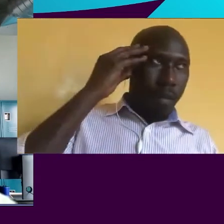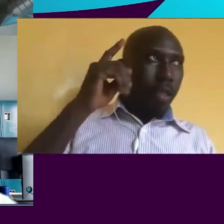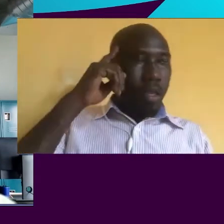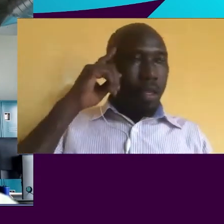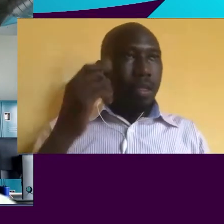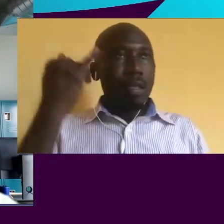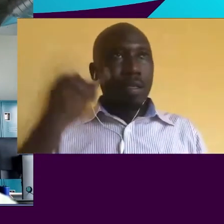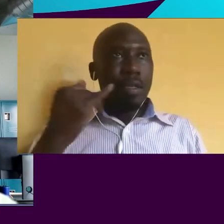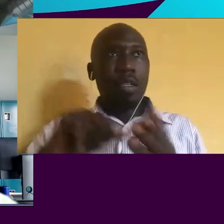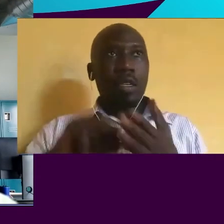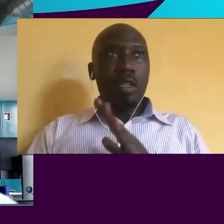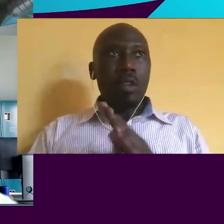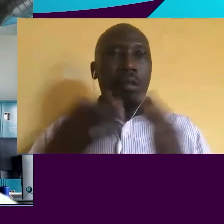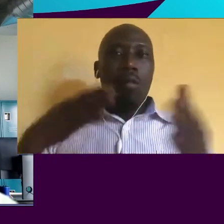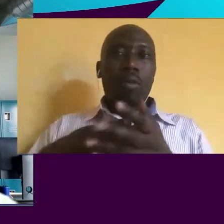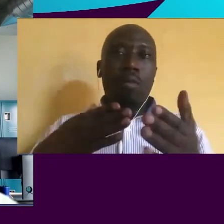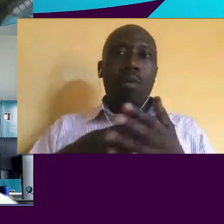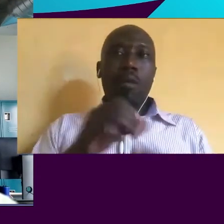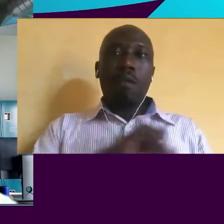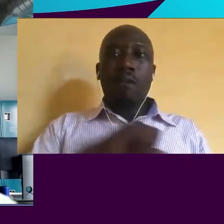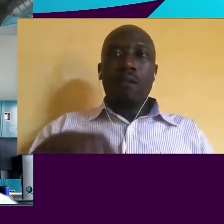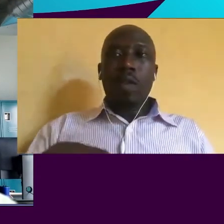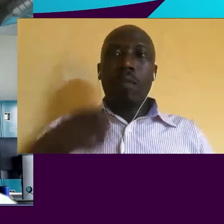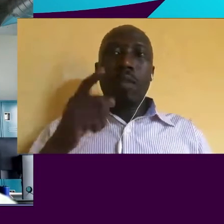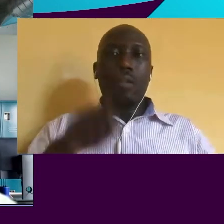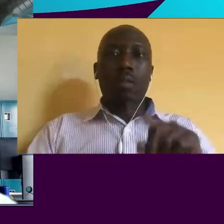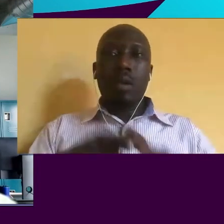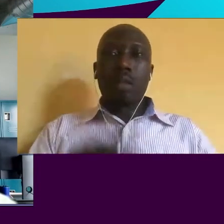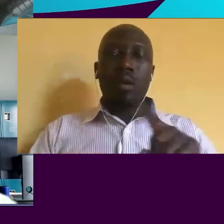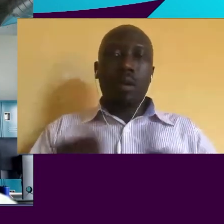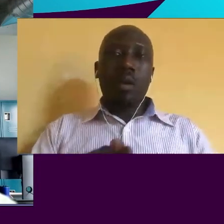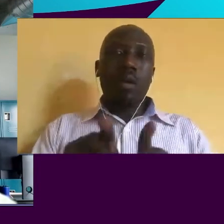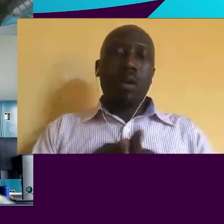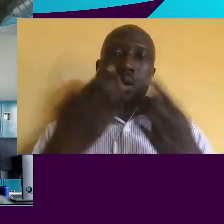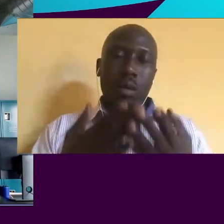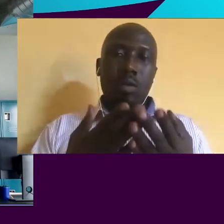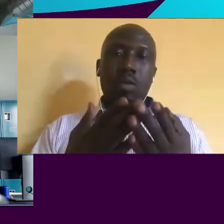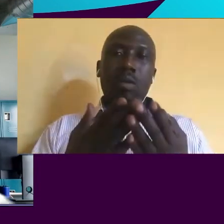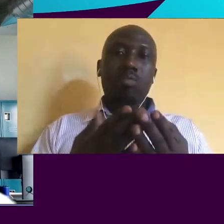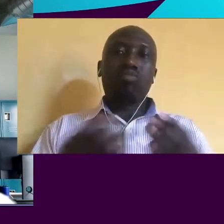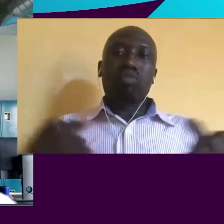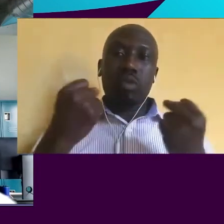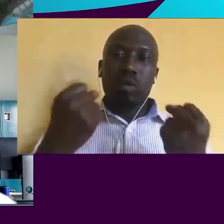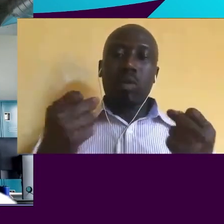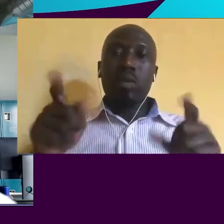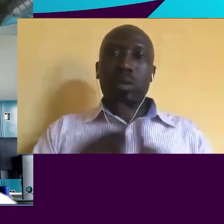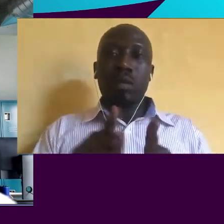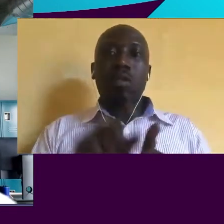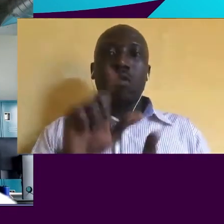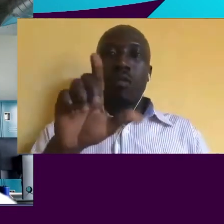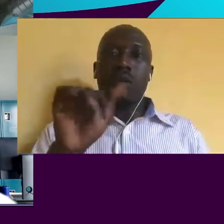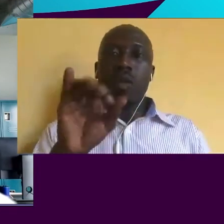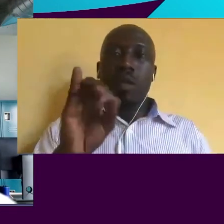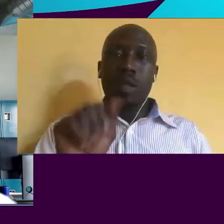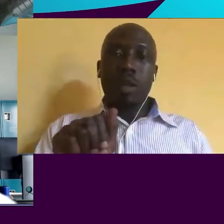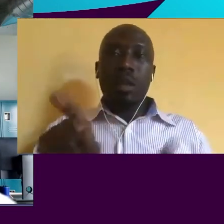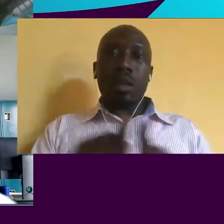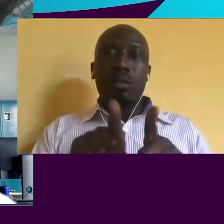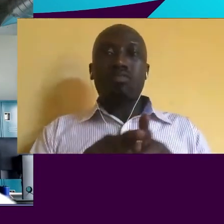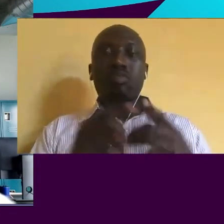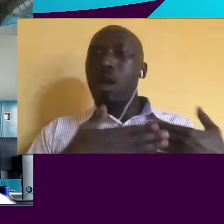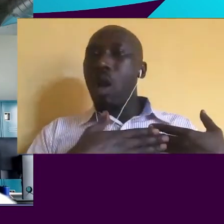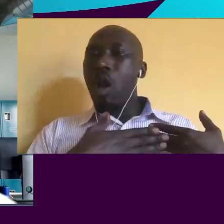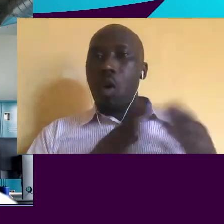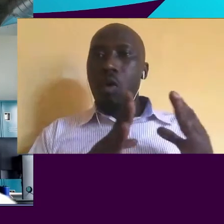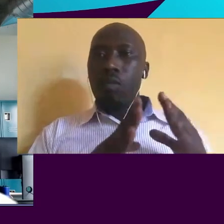female participation. And it was really, really brave of you, Lydia, to come out and be able